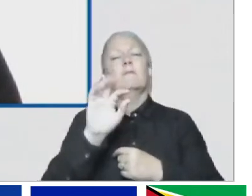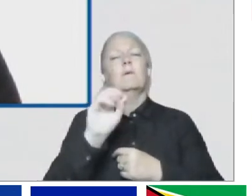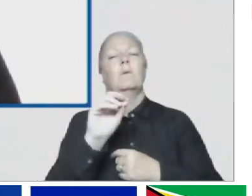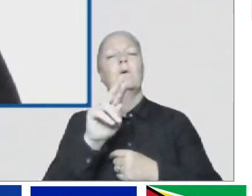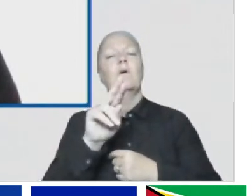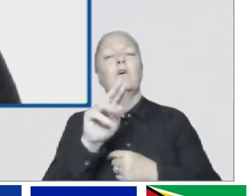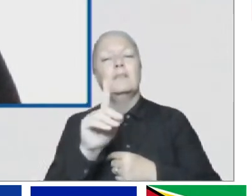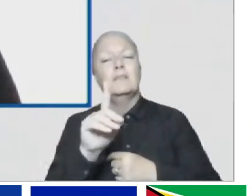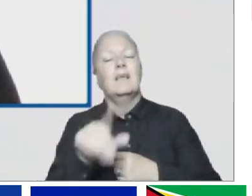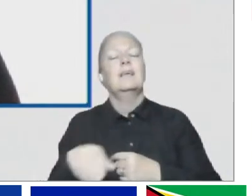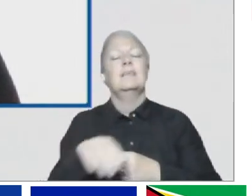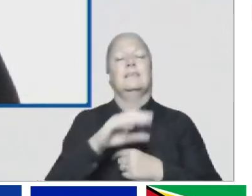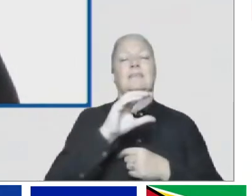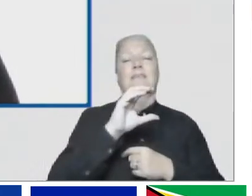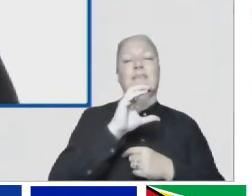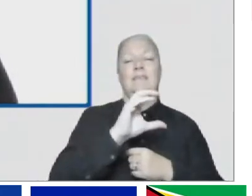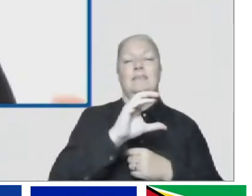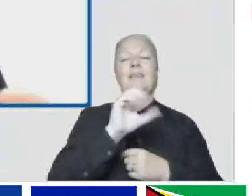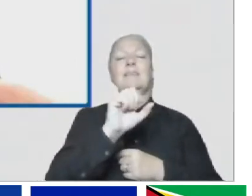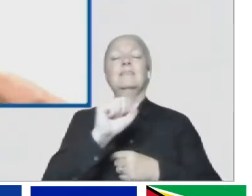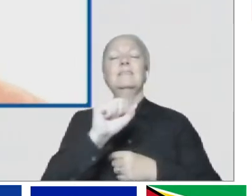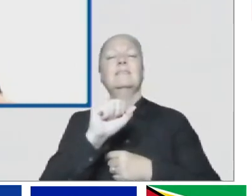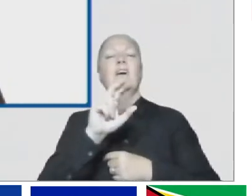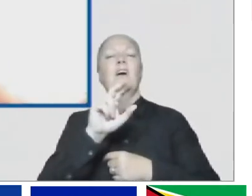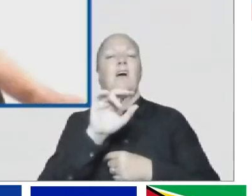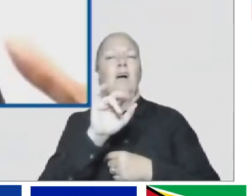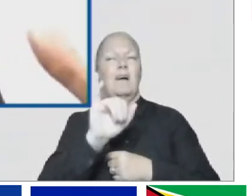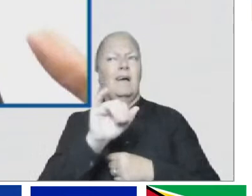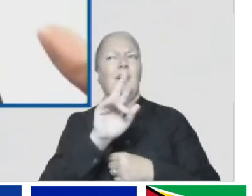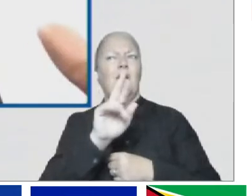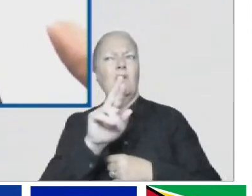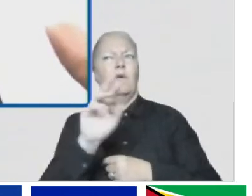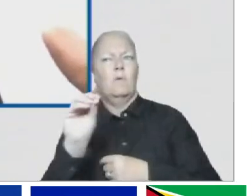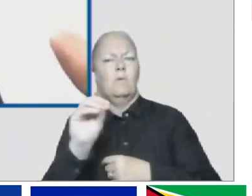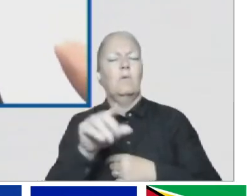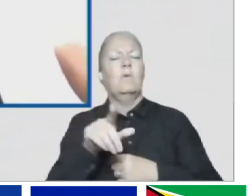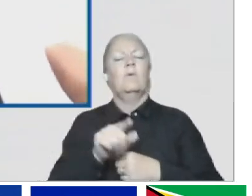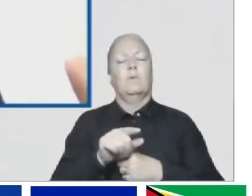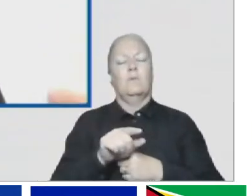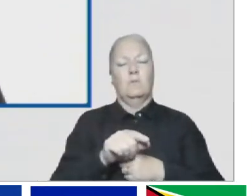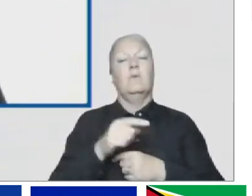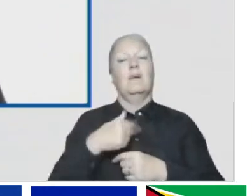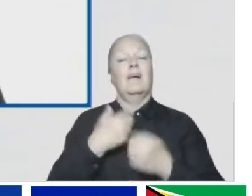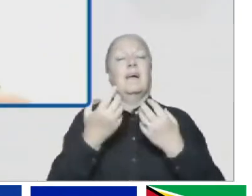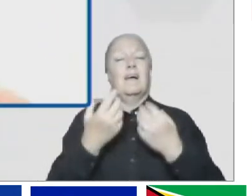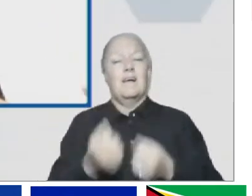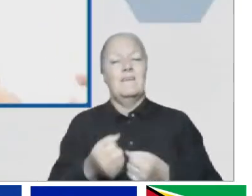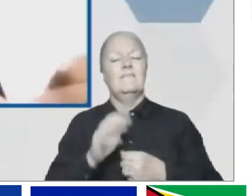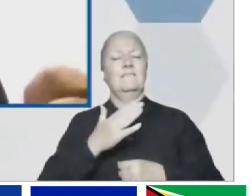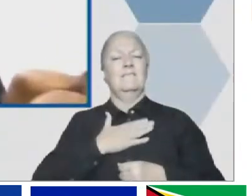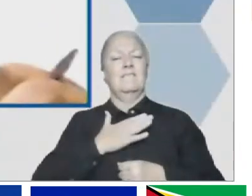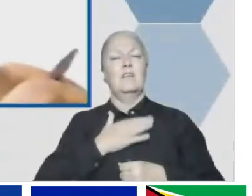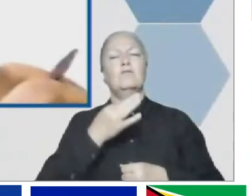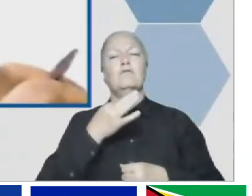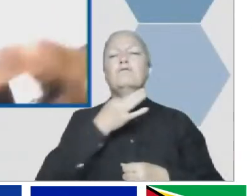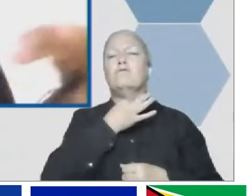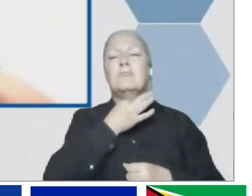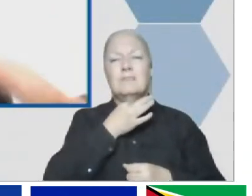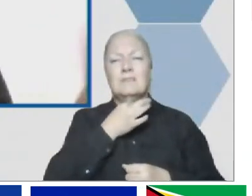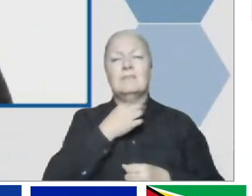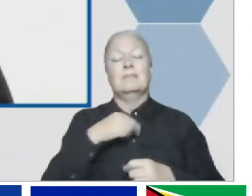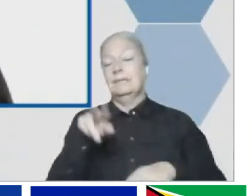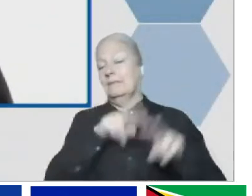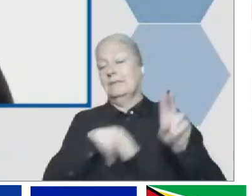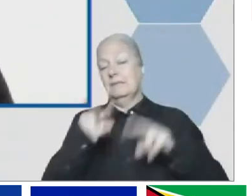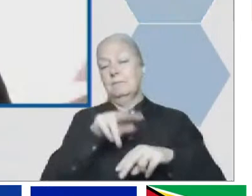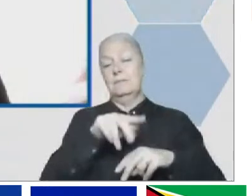and help from the Green Climate Fund, the GCF, we've developed a systemic risk assessment tool where we are able to